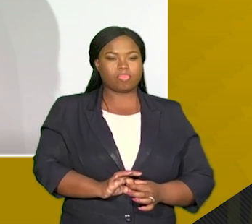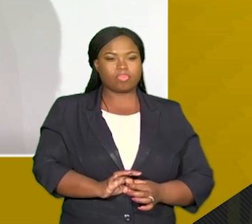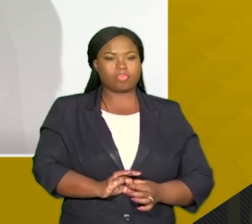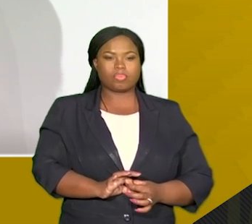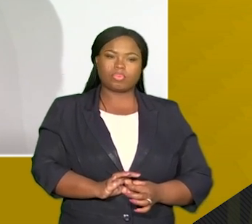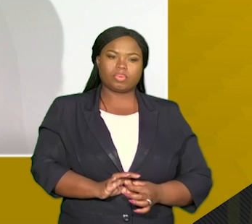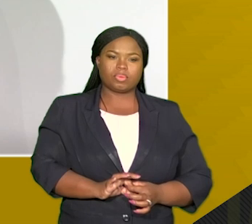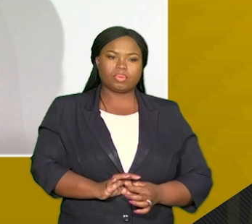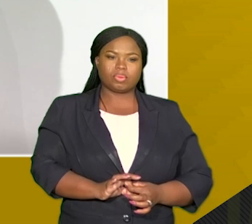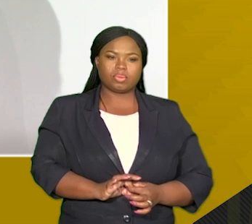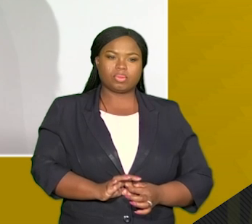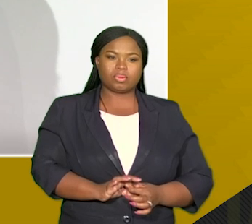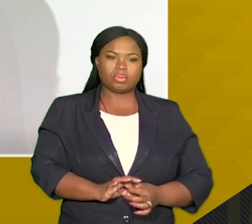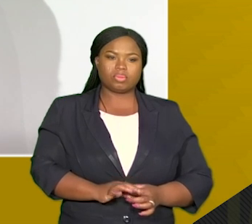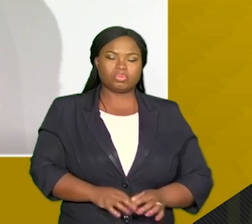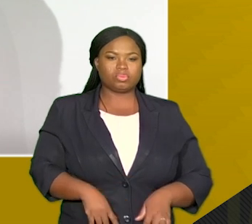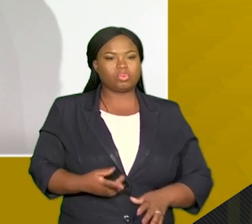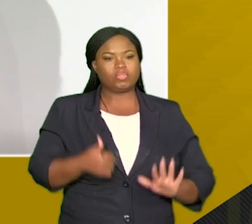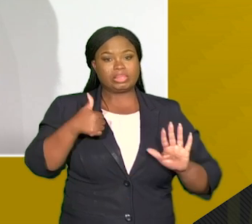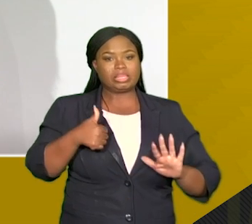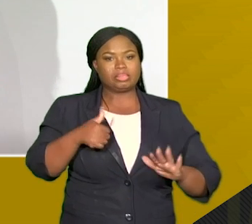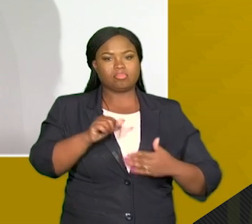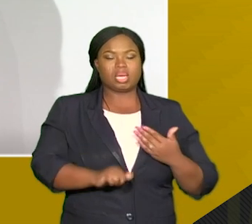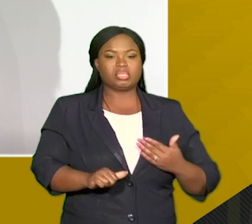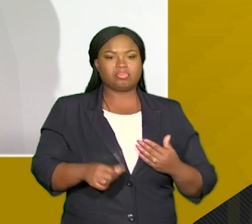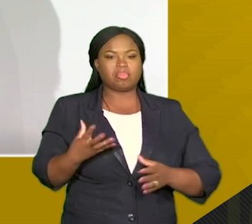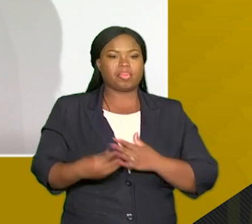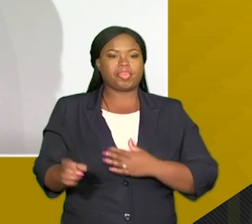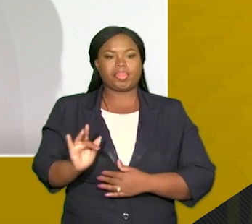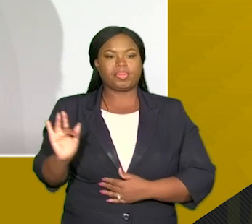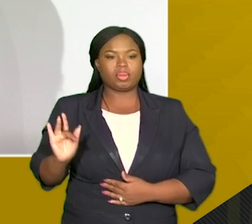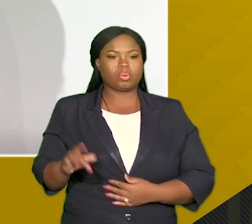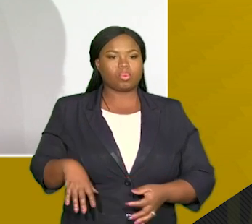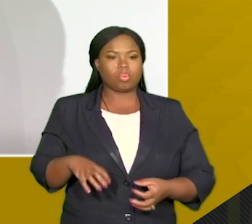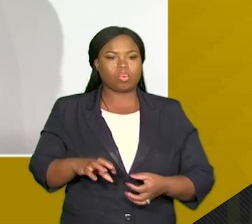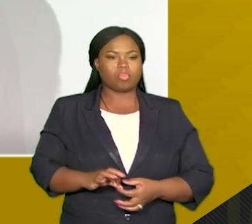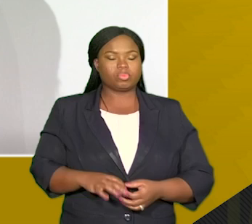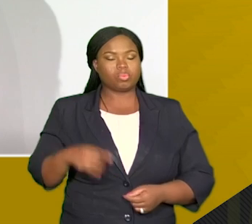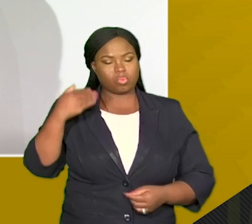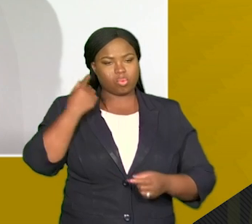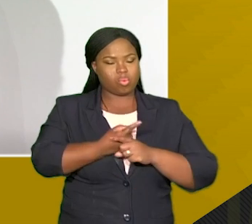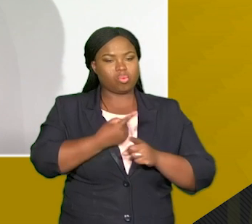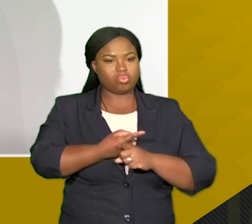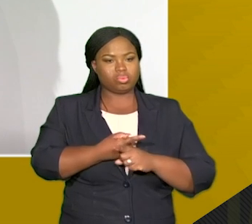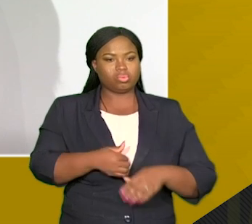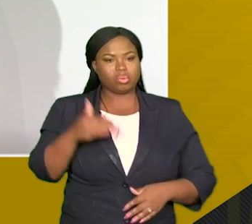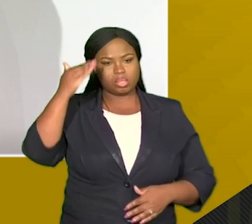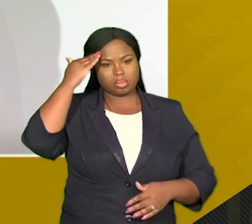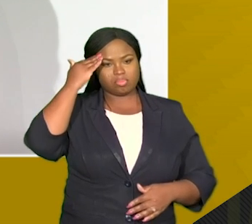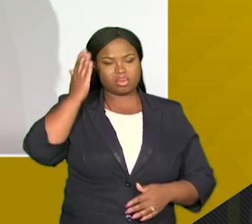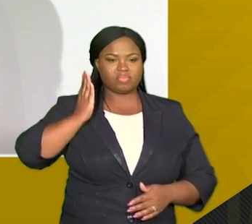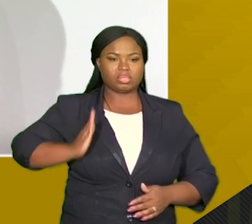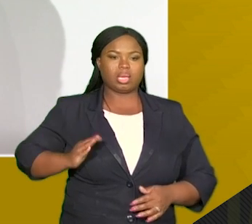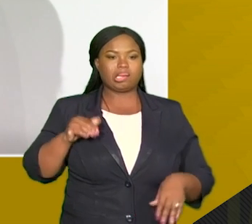He was in coma for more than 6 months. He was left brain damaged. Yes. His left side